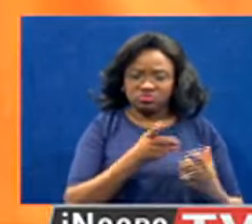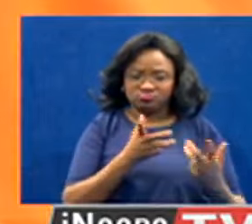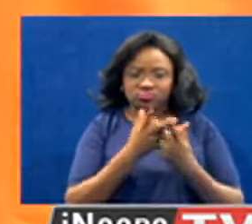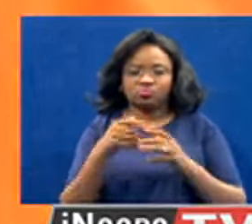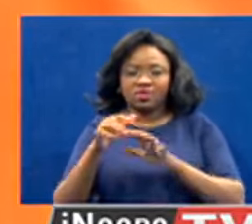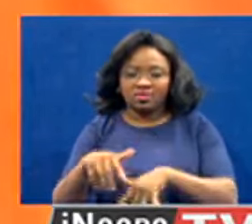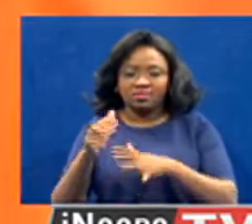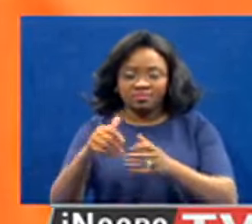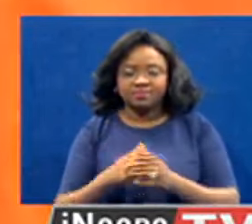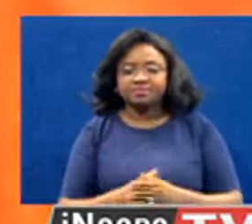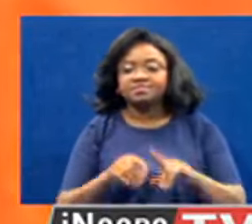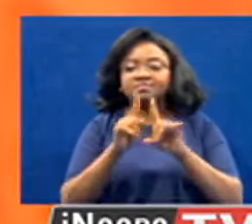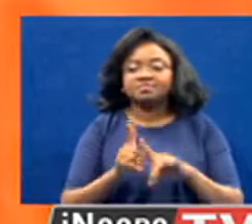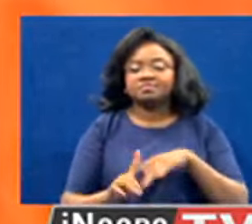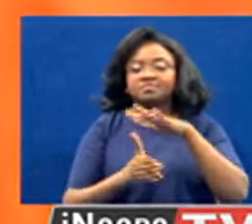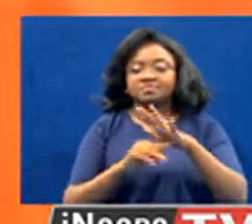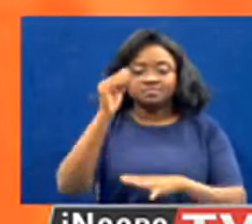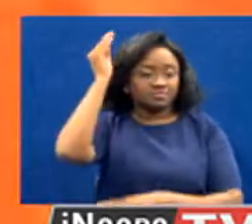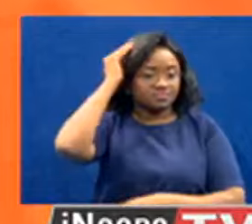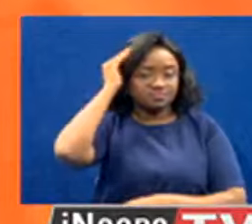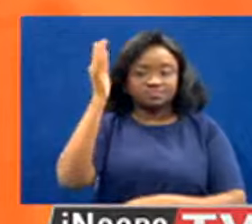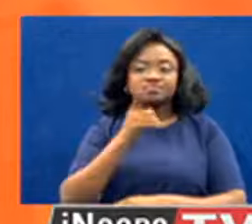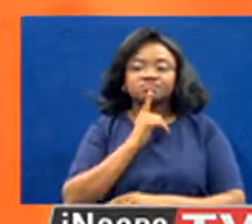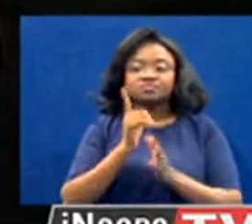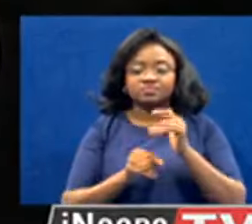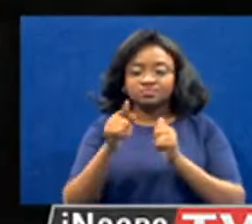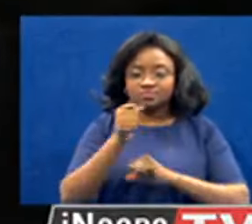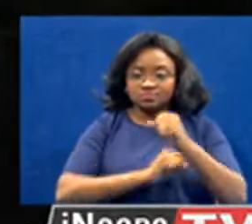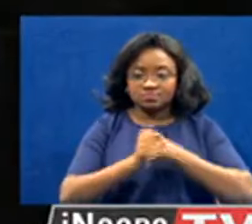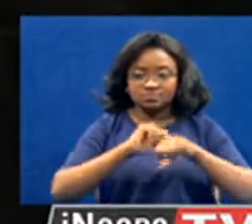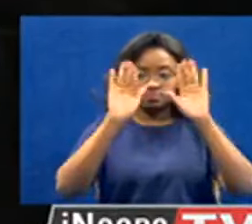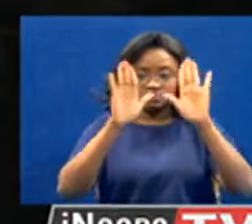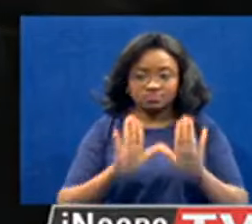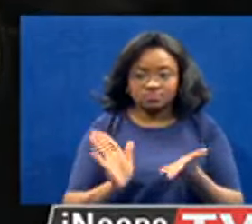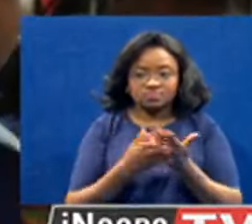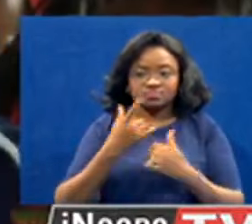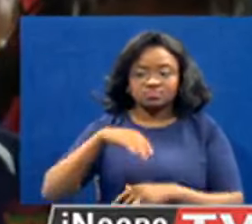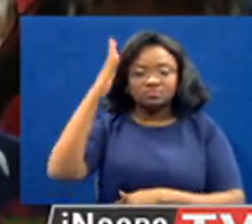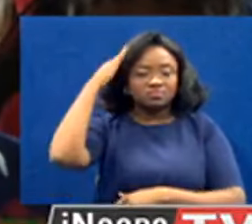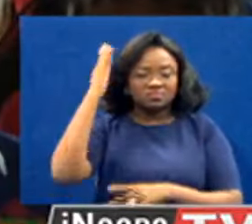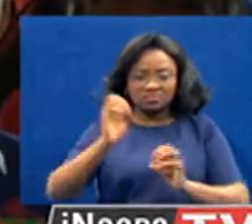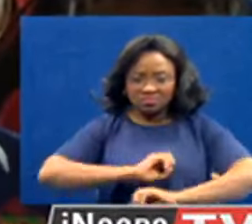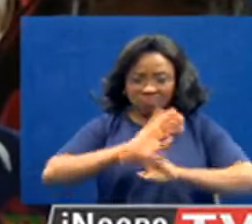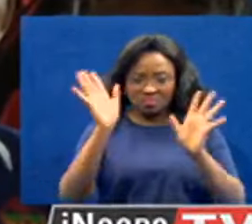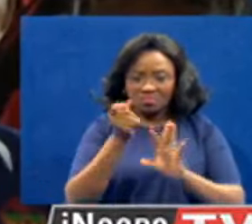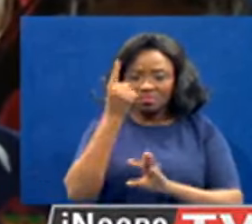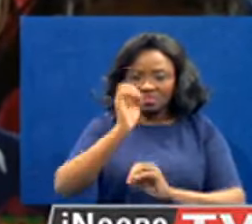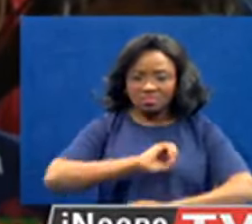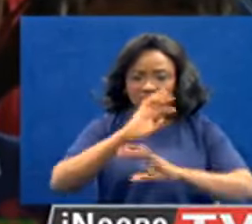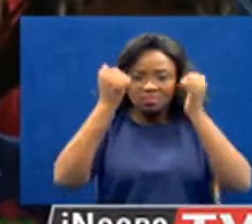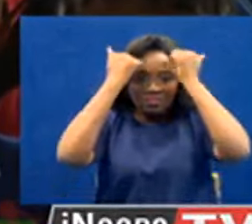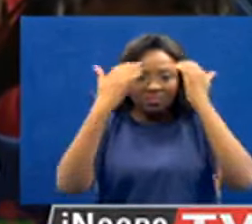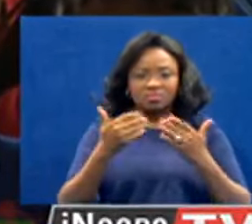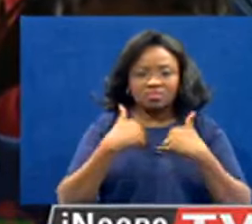agriculture. The Ministry of Education says the exercise will be key in not just getting the true picture of the learners in schools, currently estimated